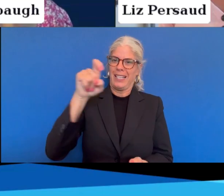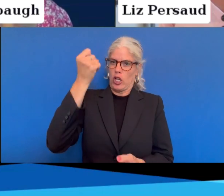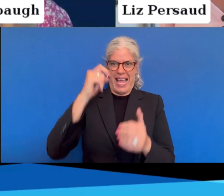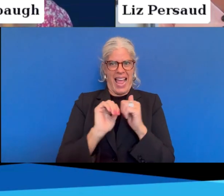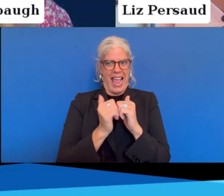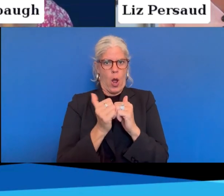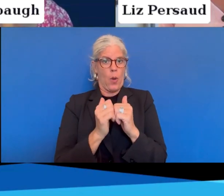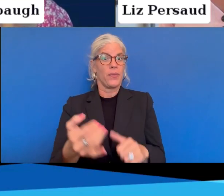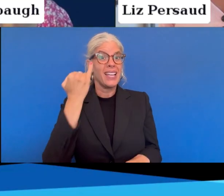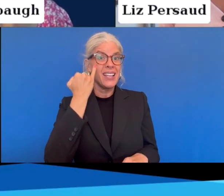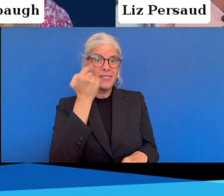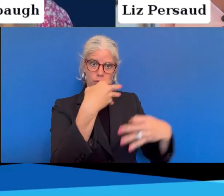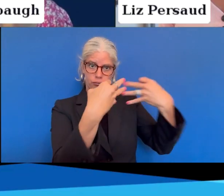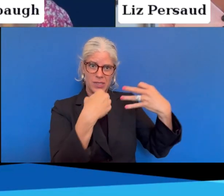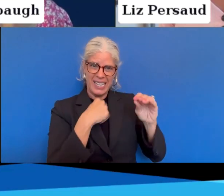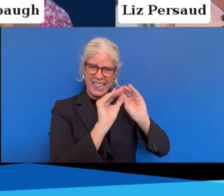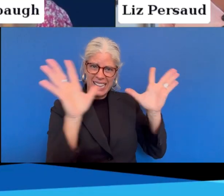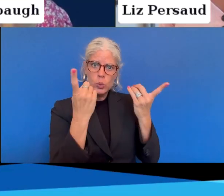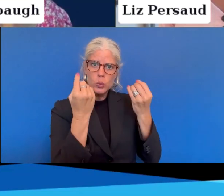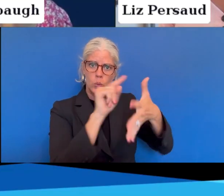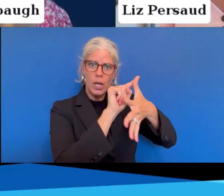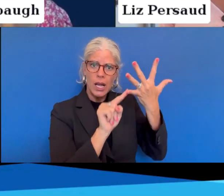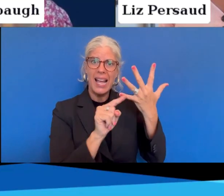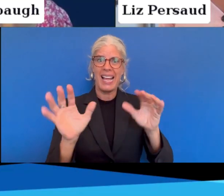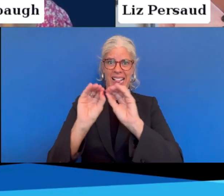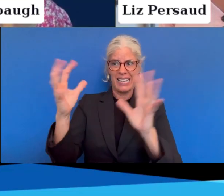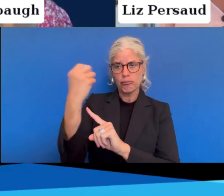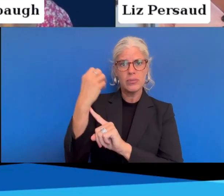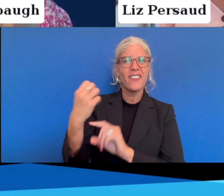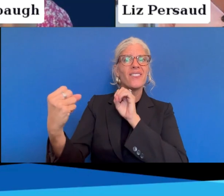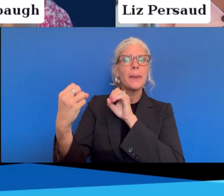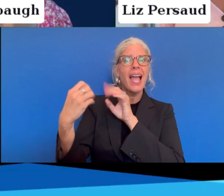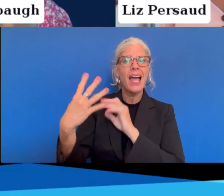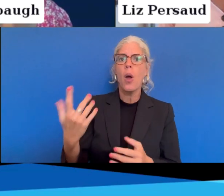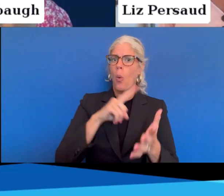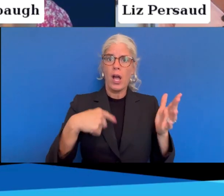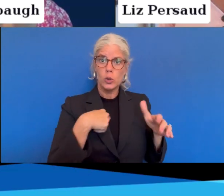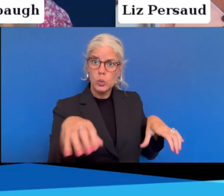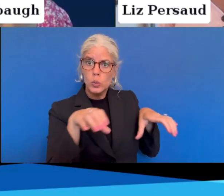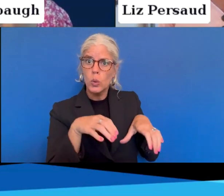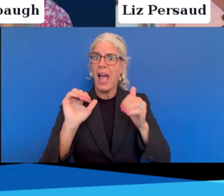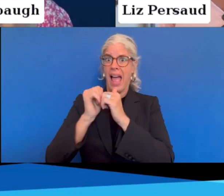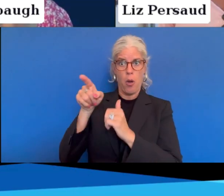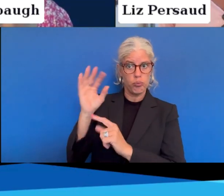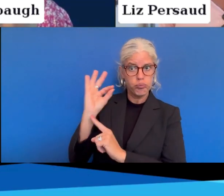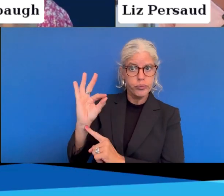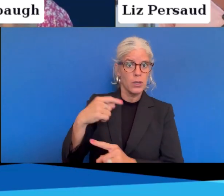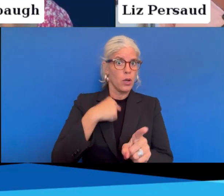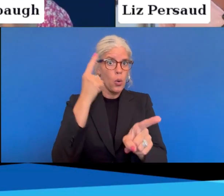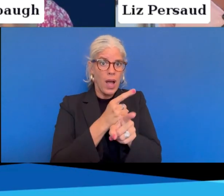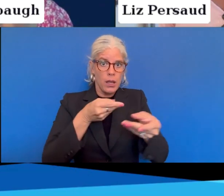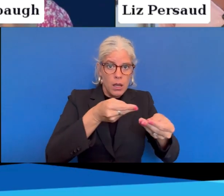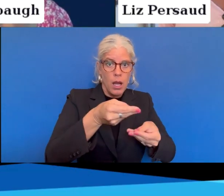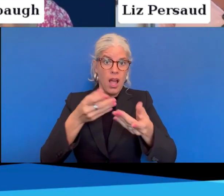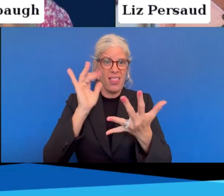Just like all of us are introverts or extroverts, or we have a northern or southern way about ourselves, we can negotiate that,